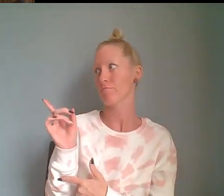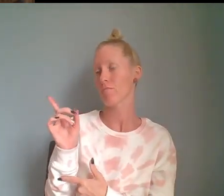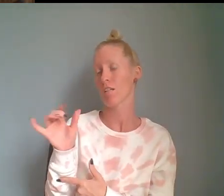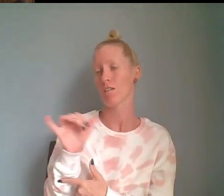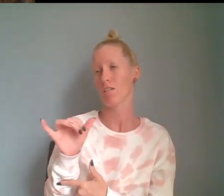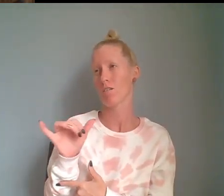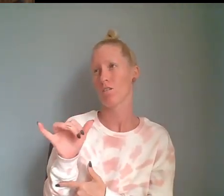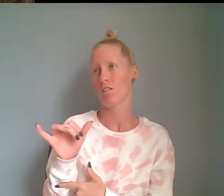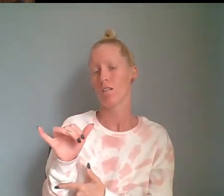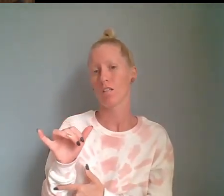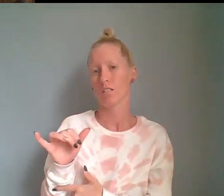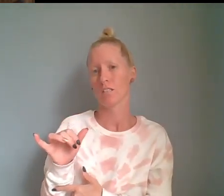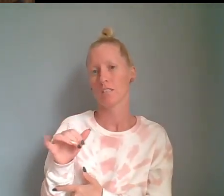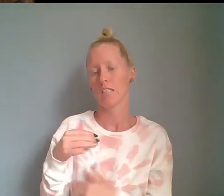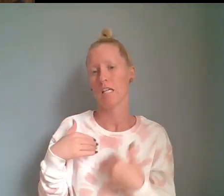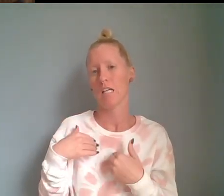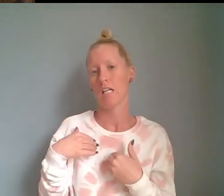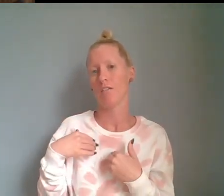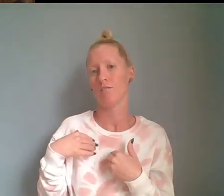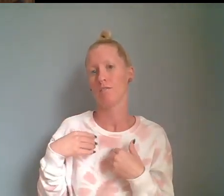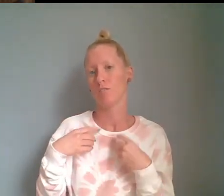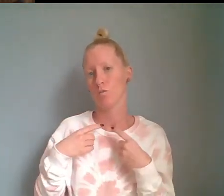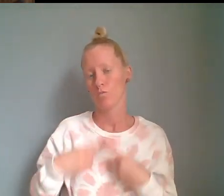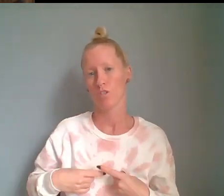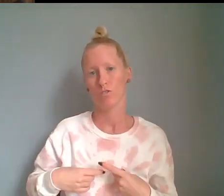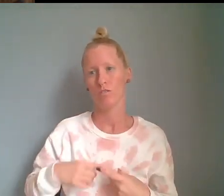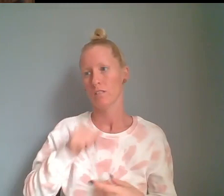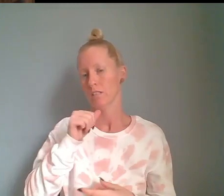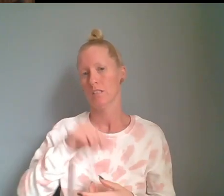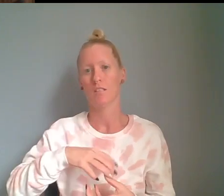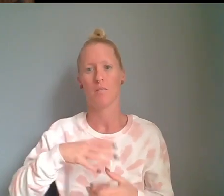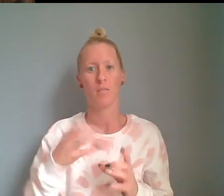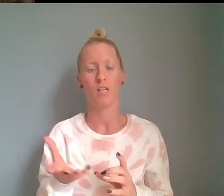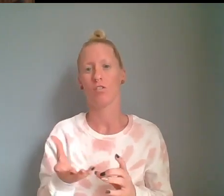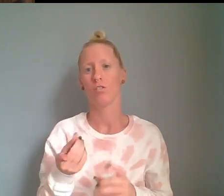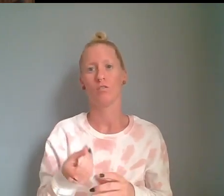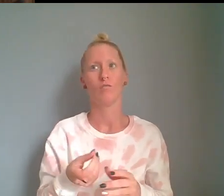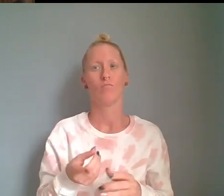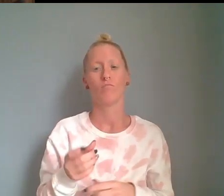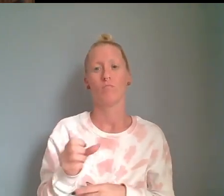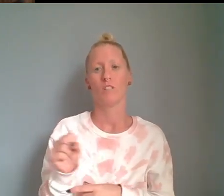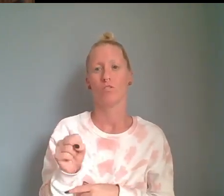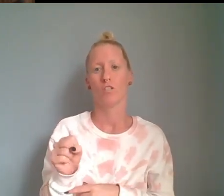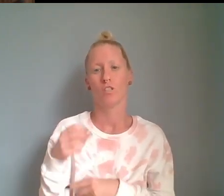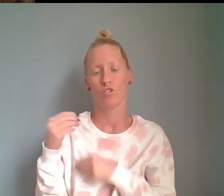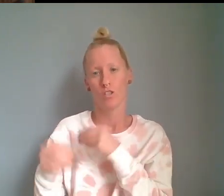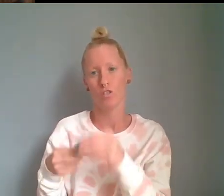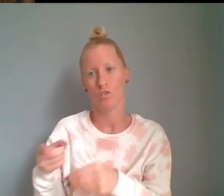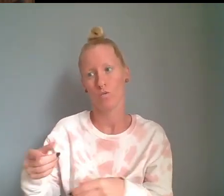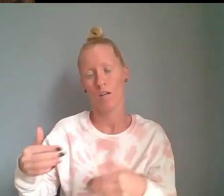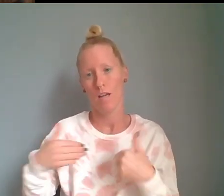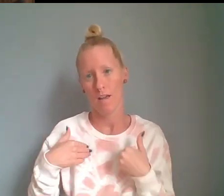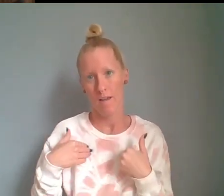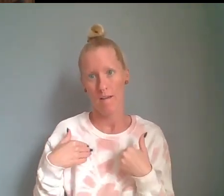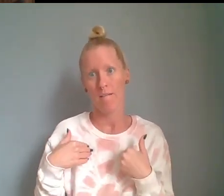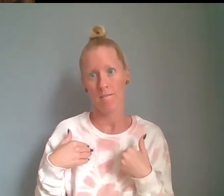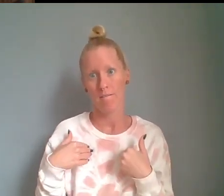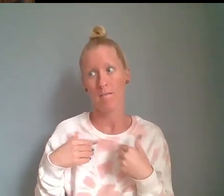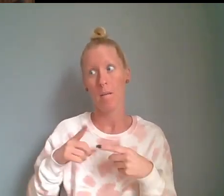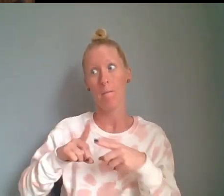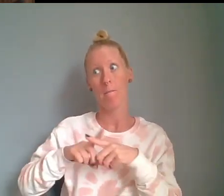depression, regardless of what kind of serotonin gene you had. But if you had